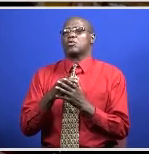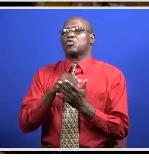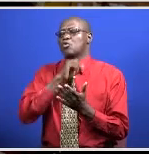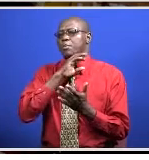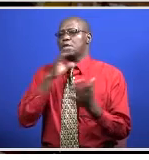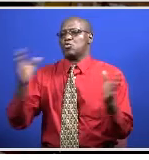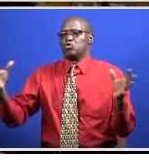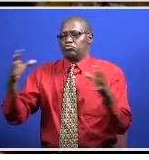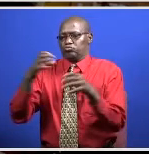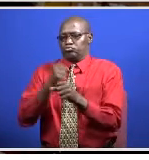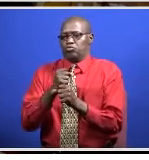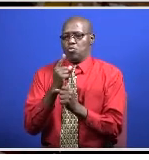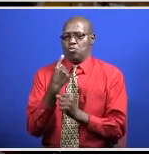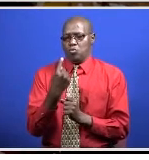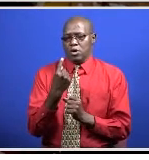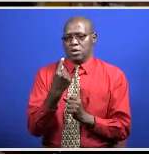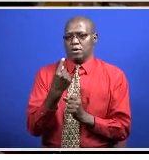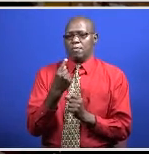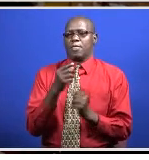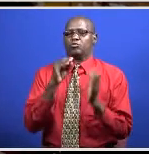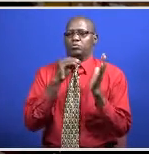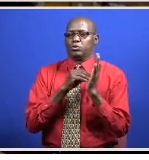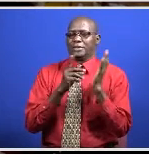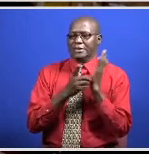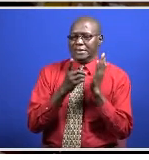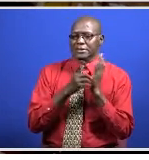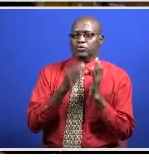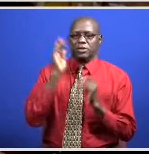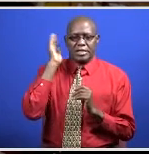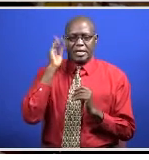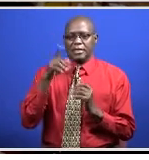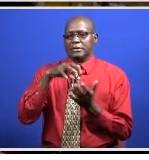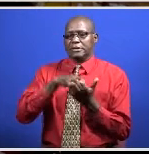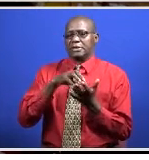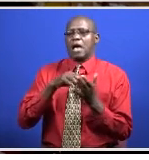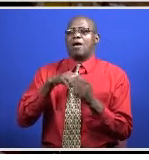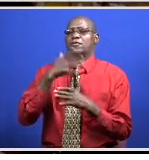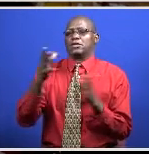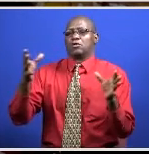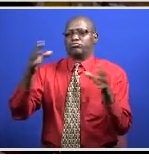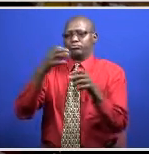expected to set a date for the hearing of the matter after consolidation.